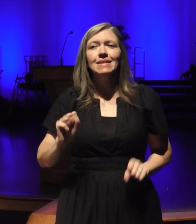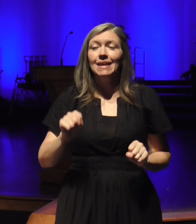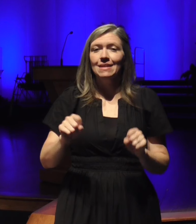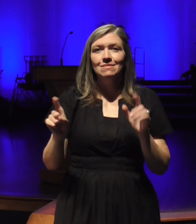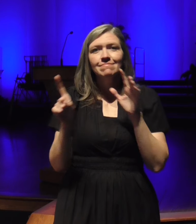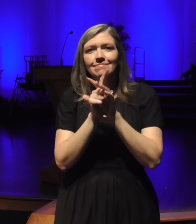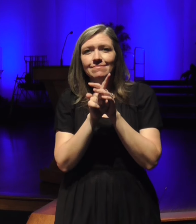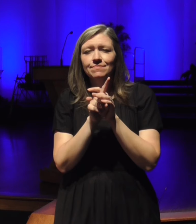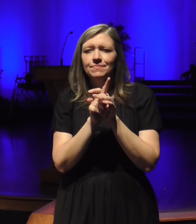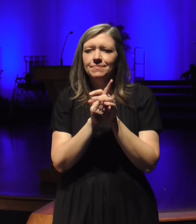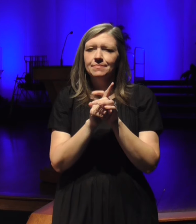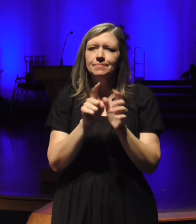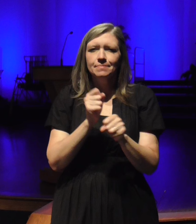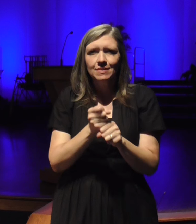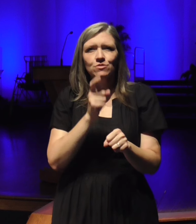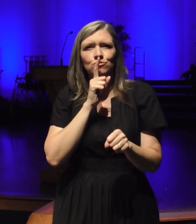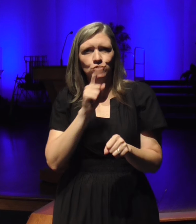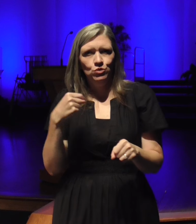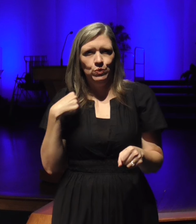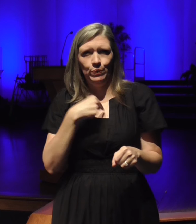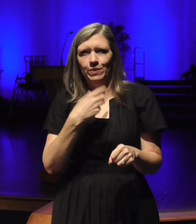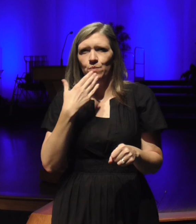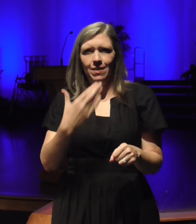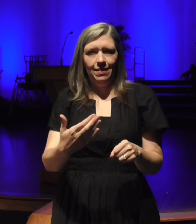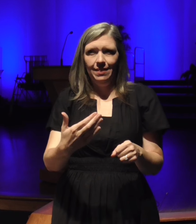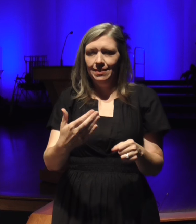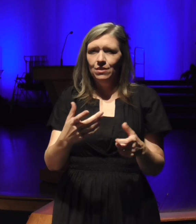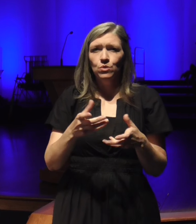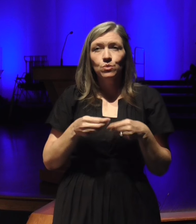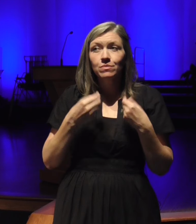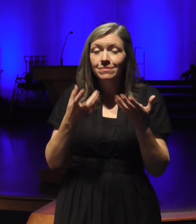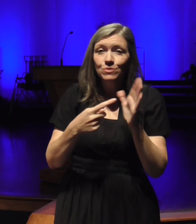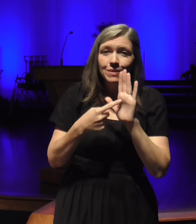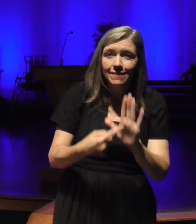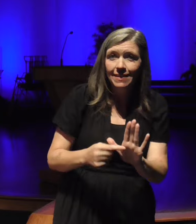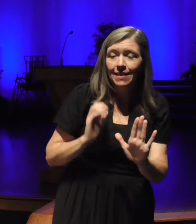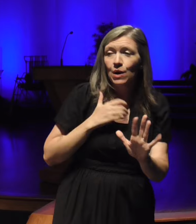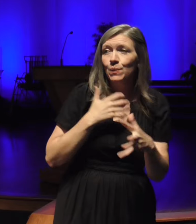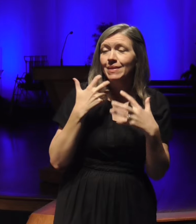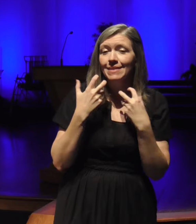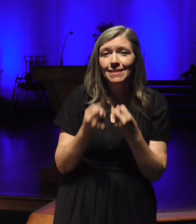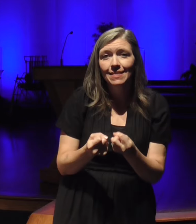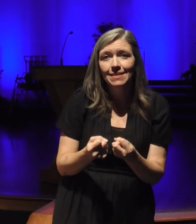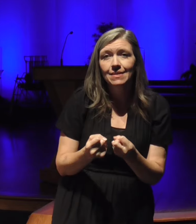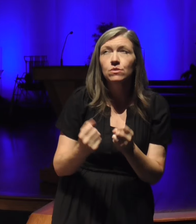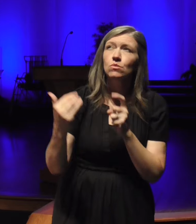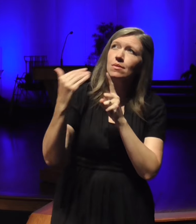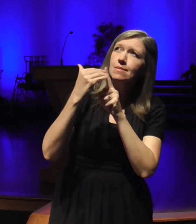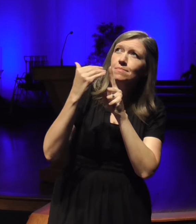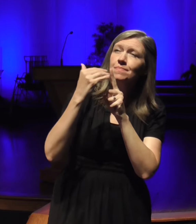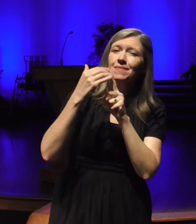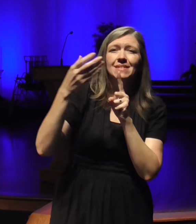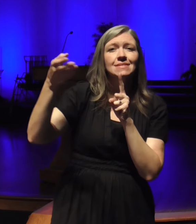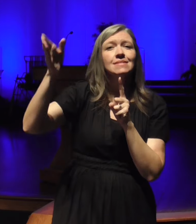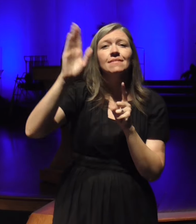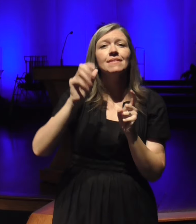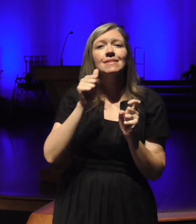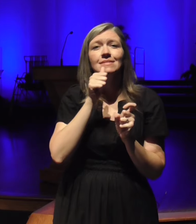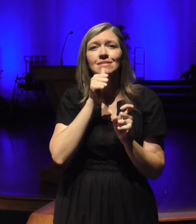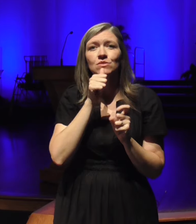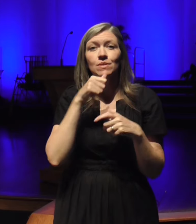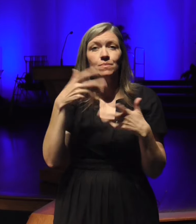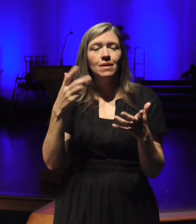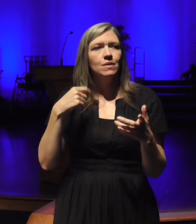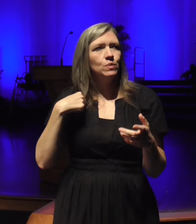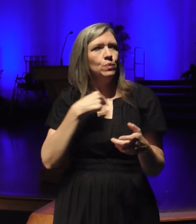to arrive, to assert itself, to insist on our well-being, to